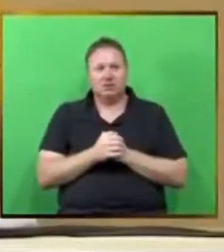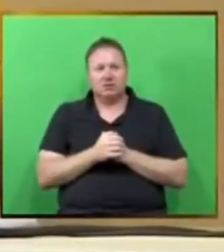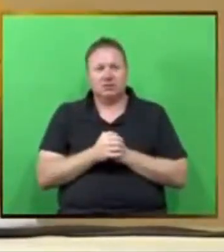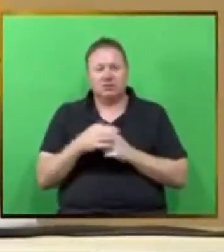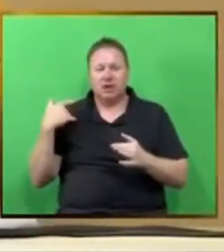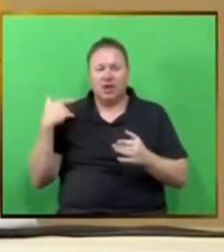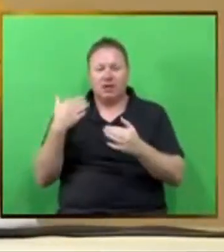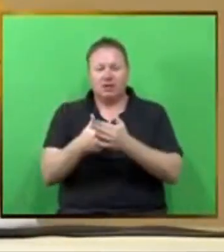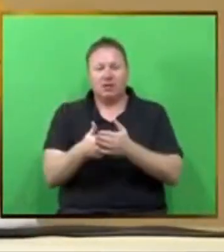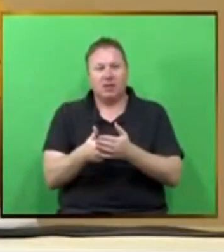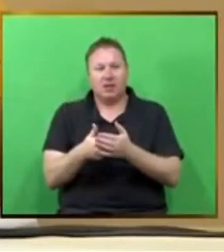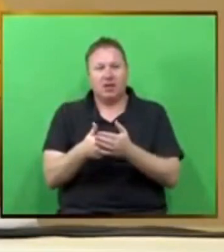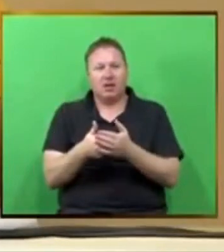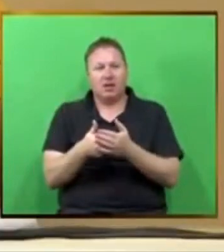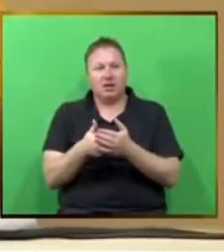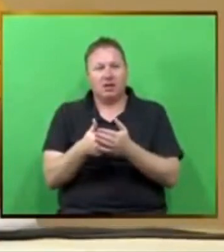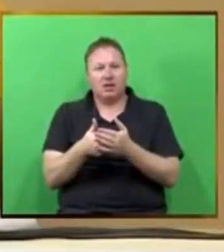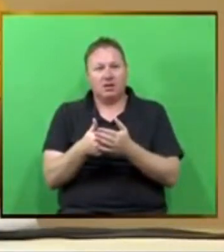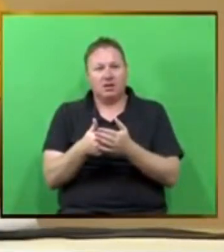until